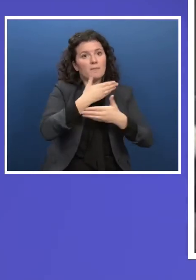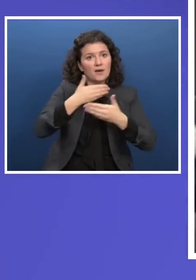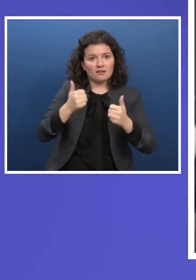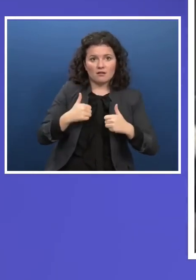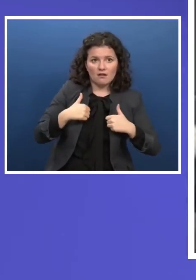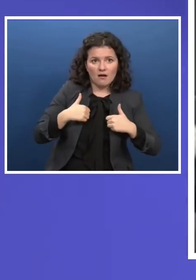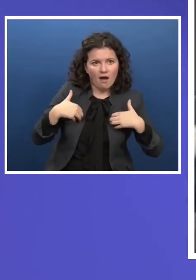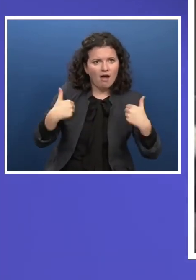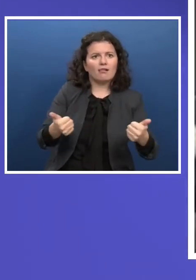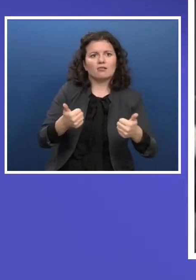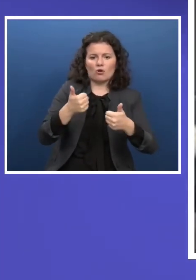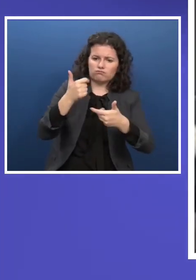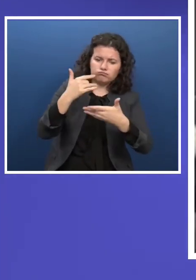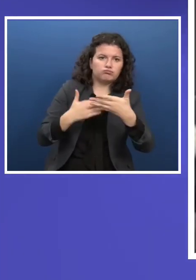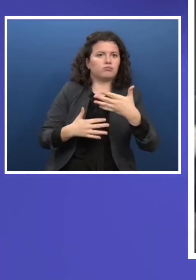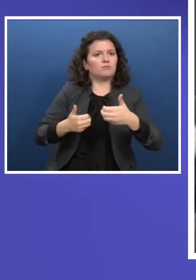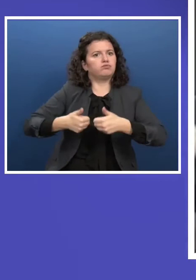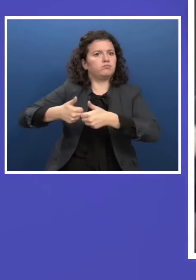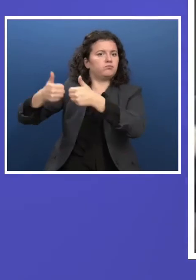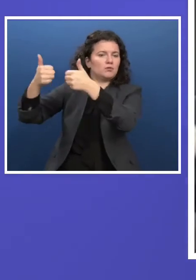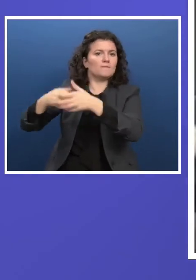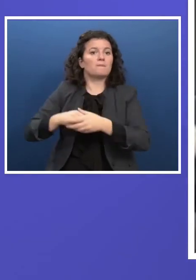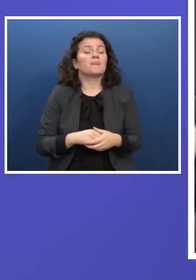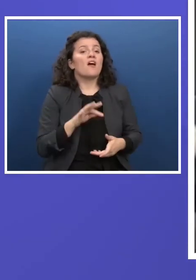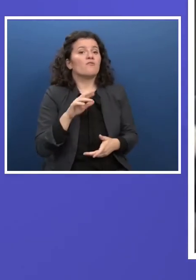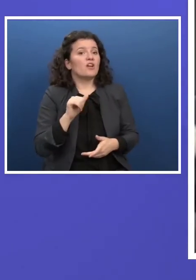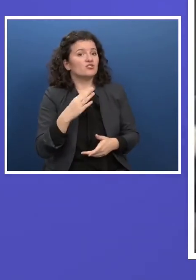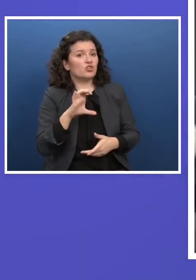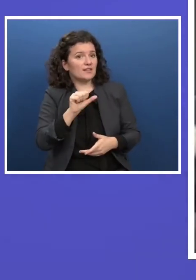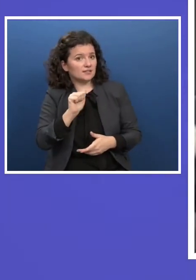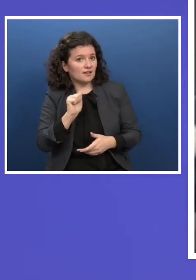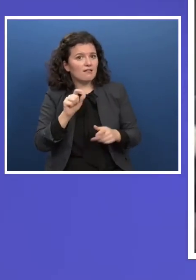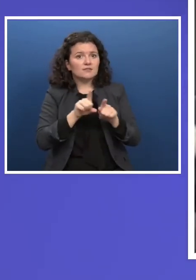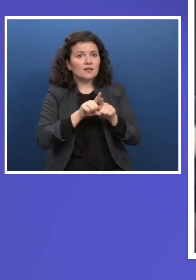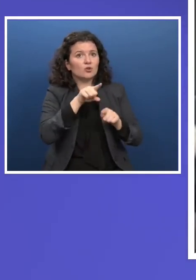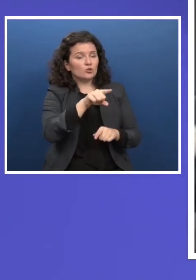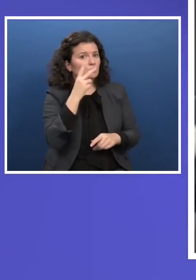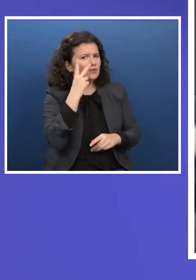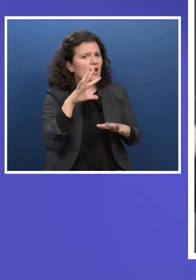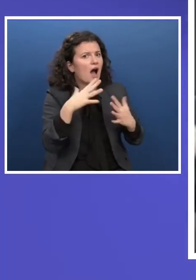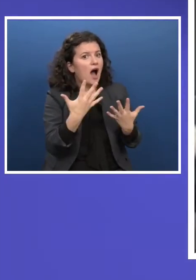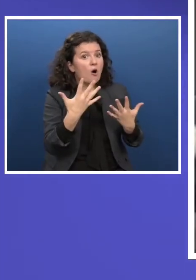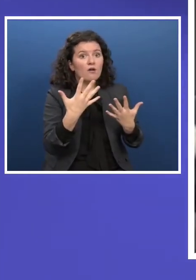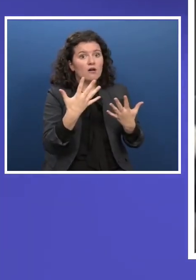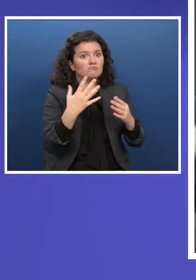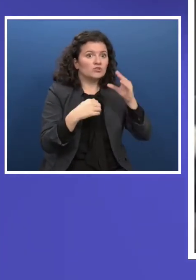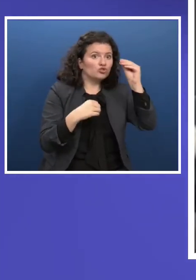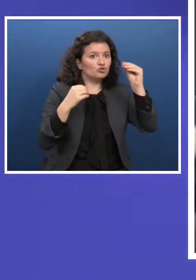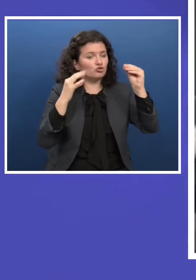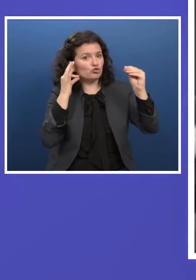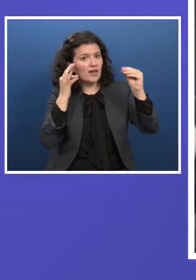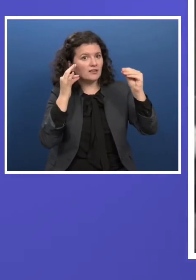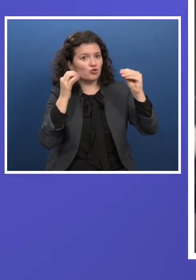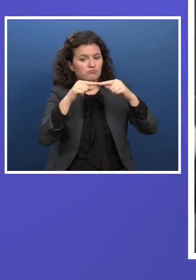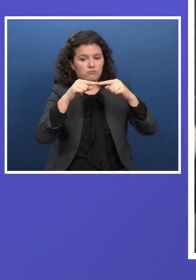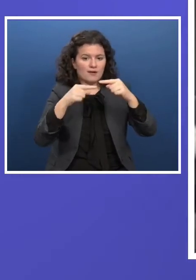most recently also looking at closing some of the gender gaps that exist in the health sector. So I'd like to turn it to you to share a little bit with